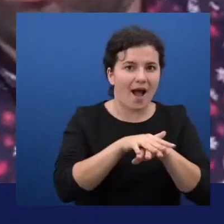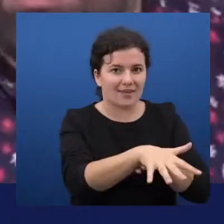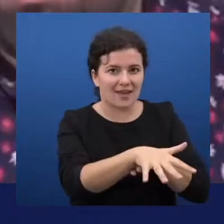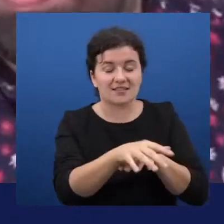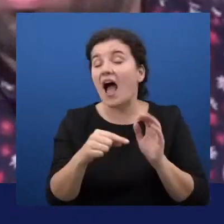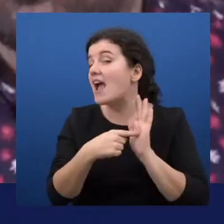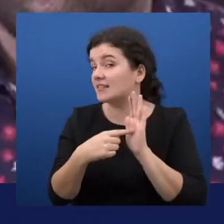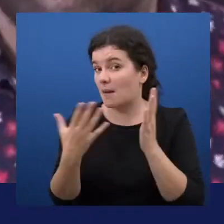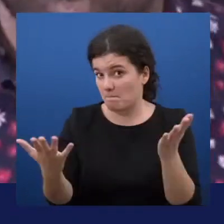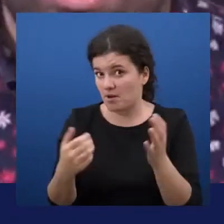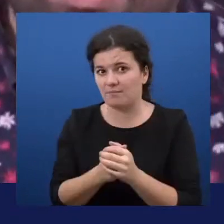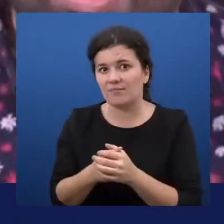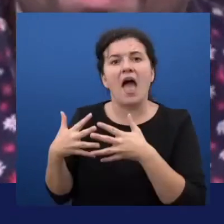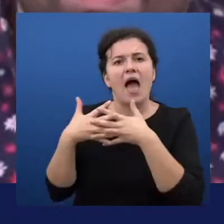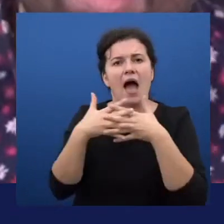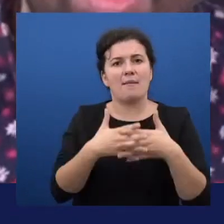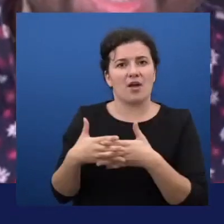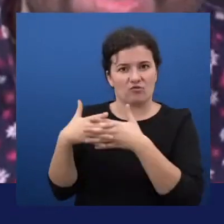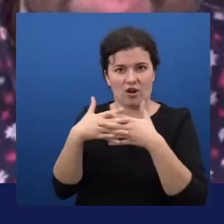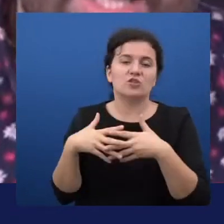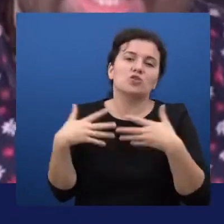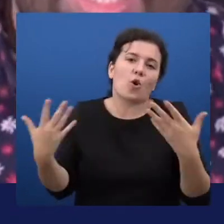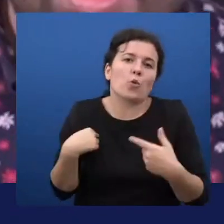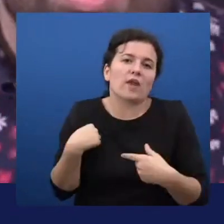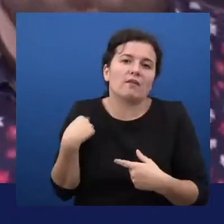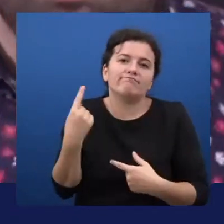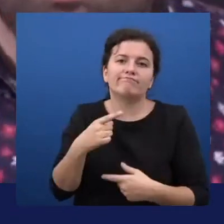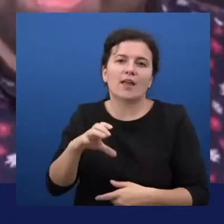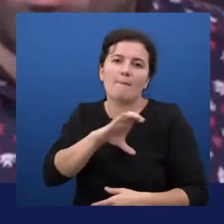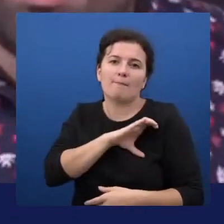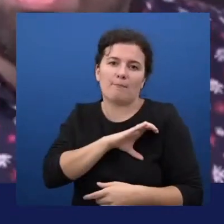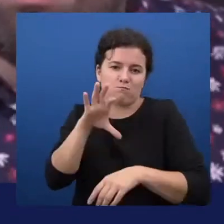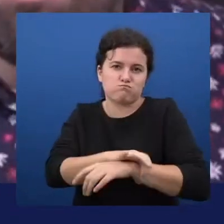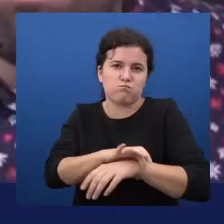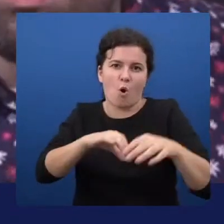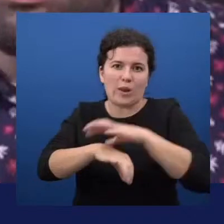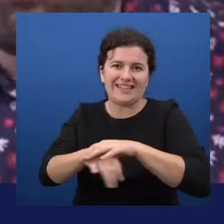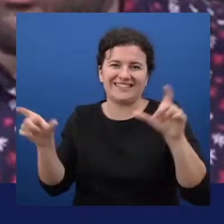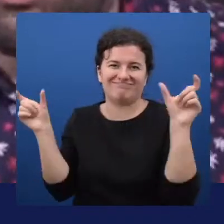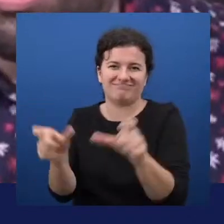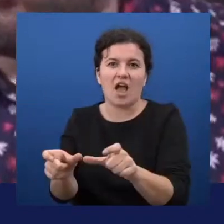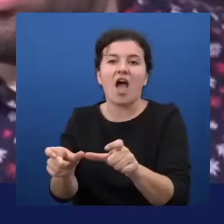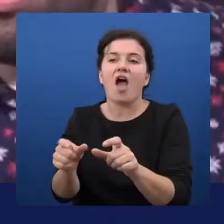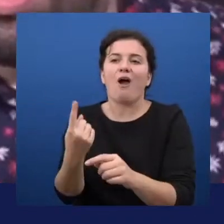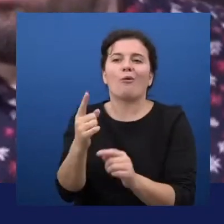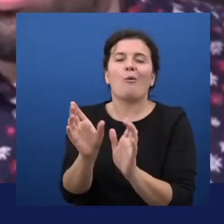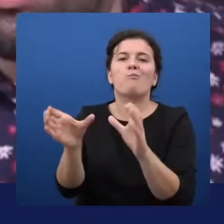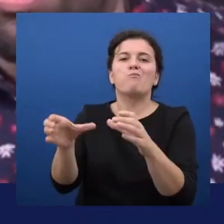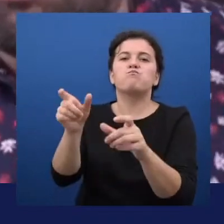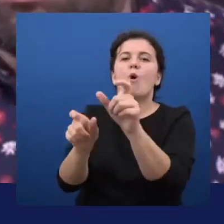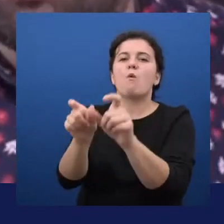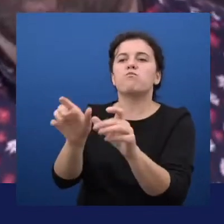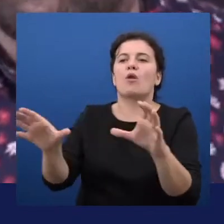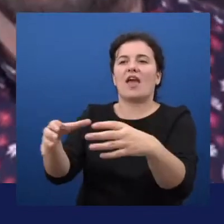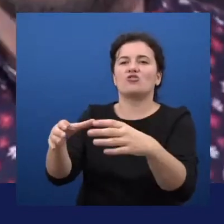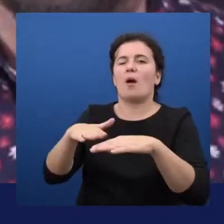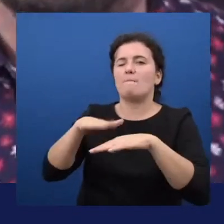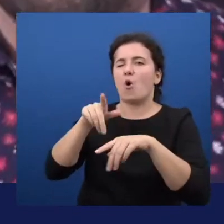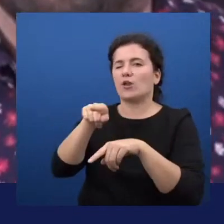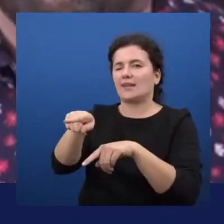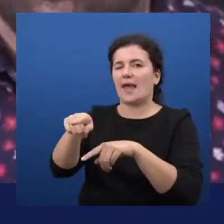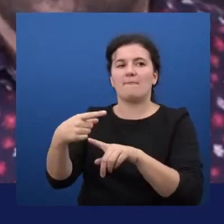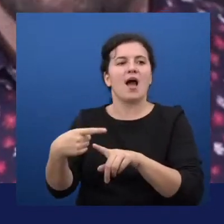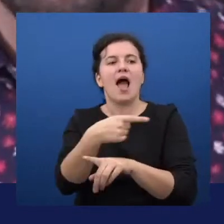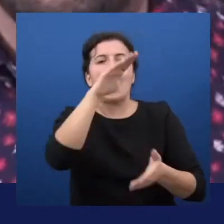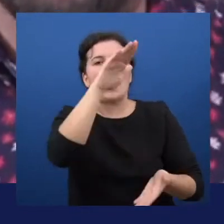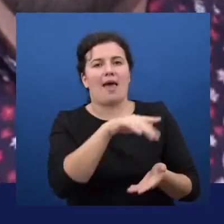we over-police a certain segment of our population. So if a police precinct were to say to me, Seth, I want you to build an AI